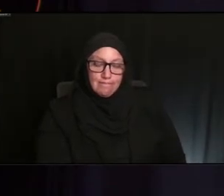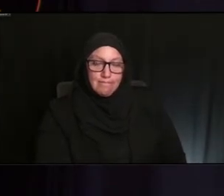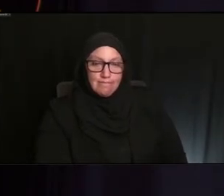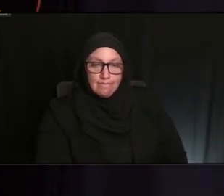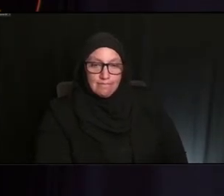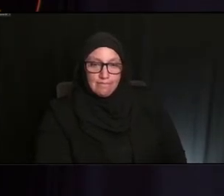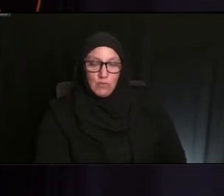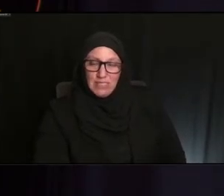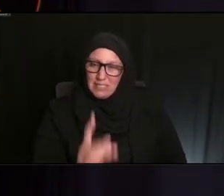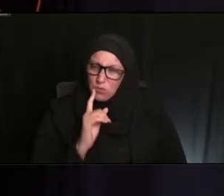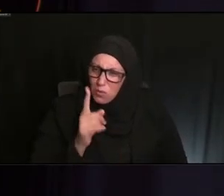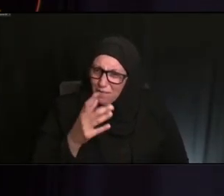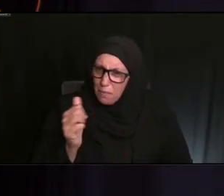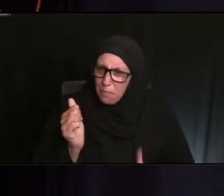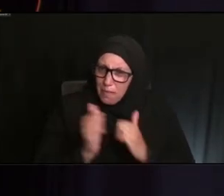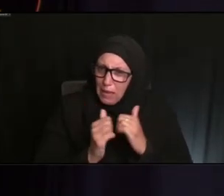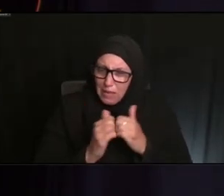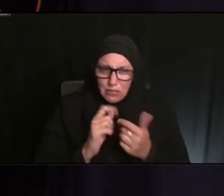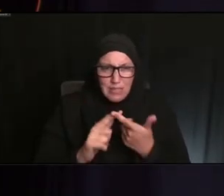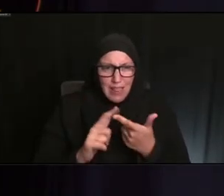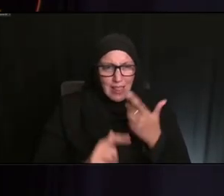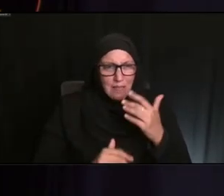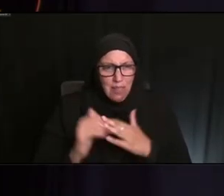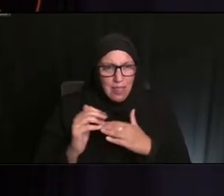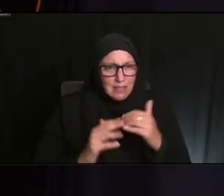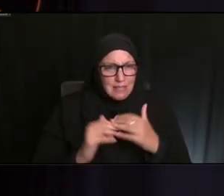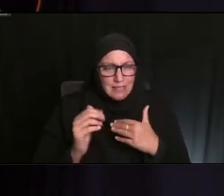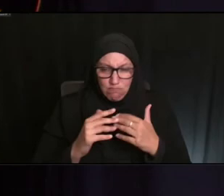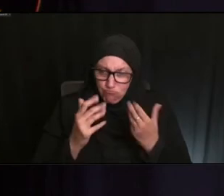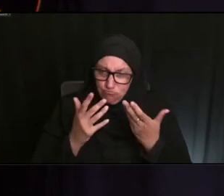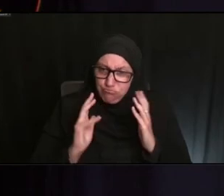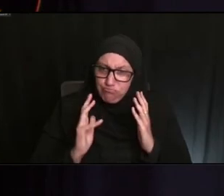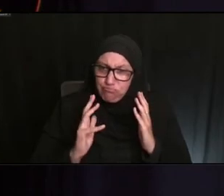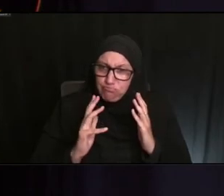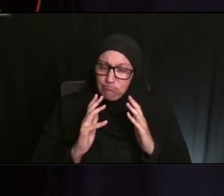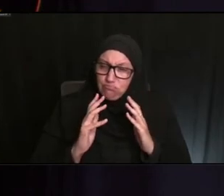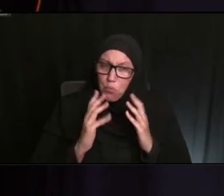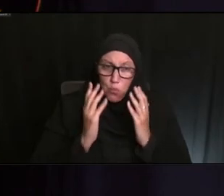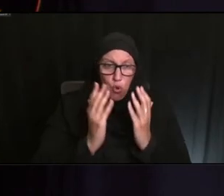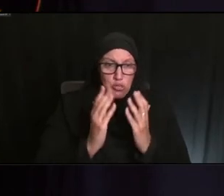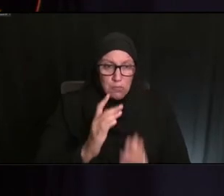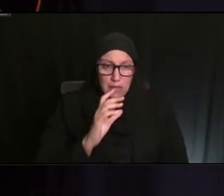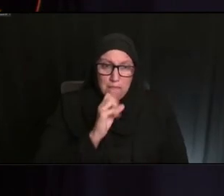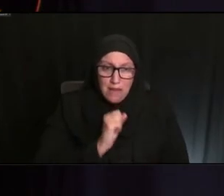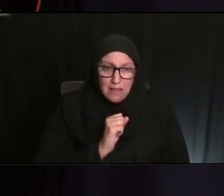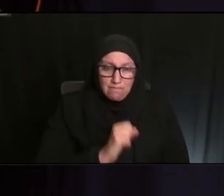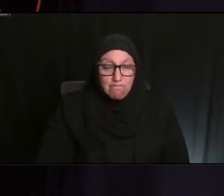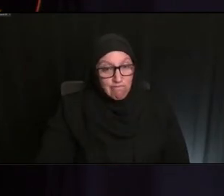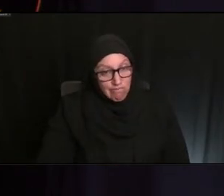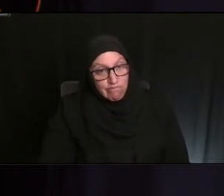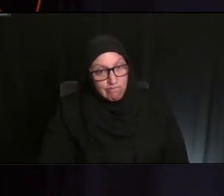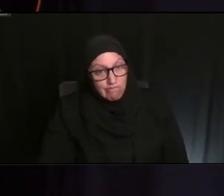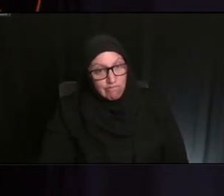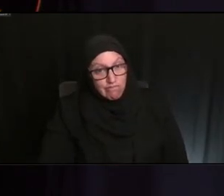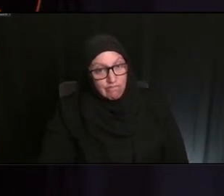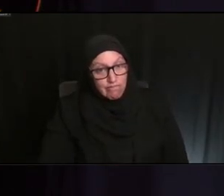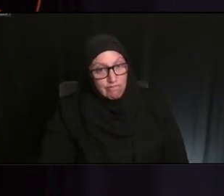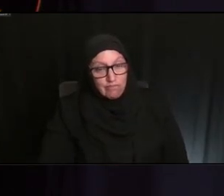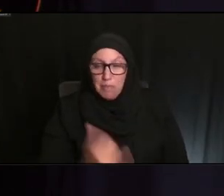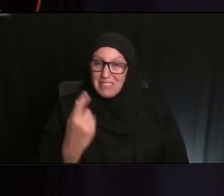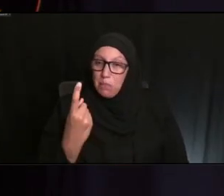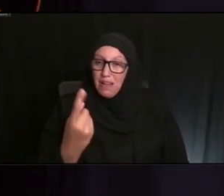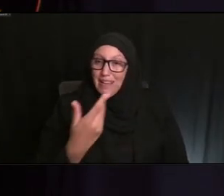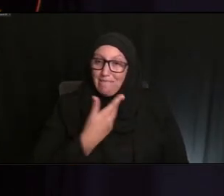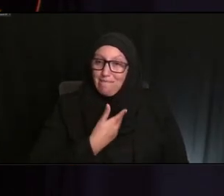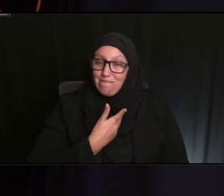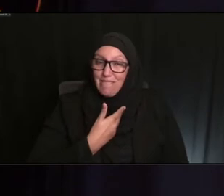a paper to continue building, you're willing to worship him. You know, imagine someone that gives you a house for free. Like I was thinking, if I was a billionaire,